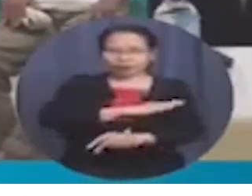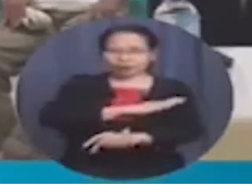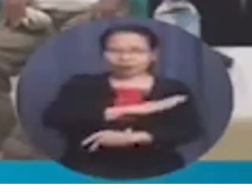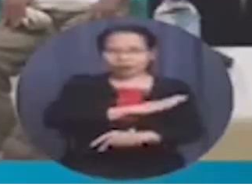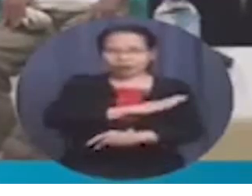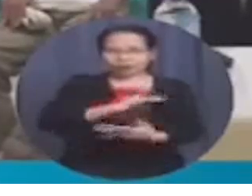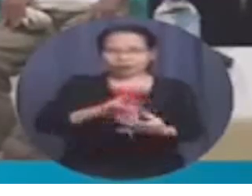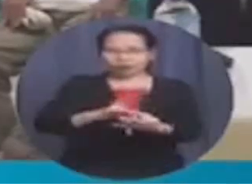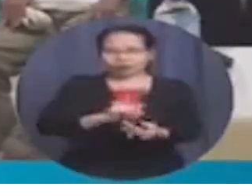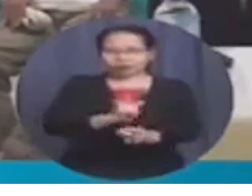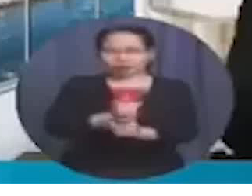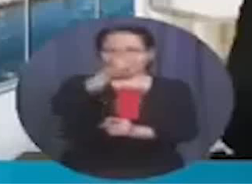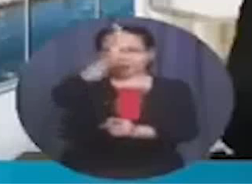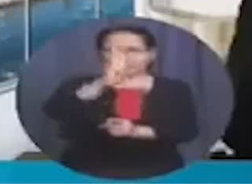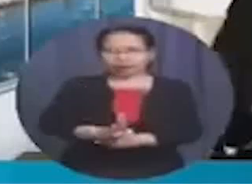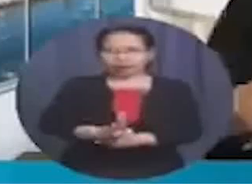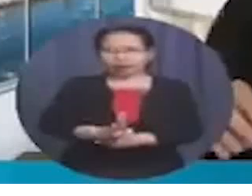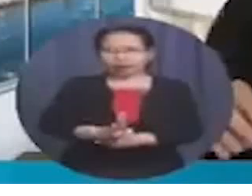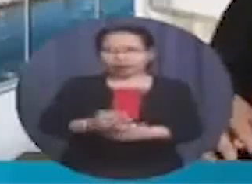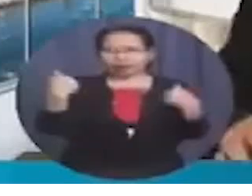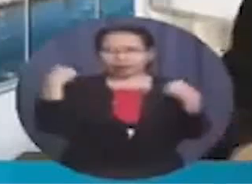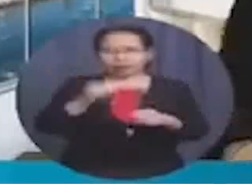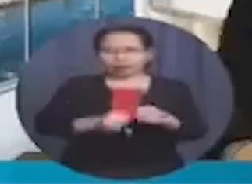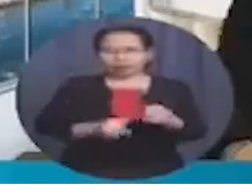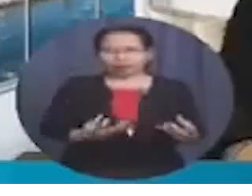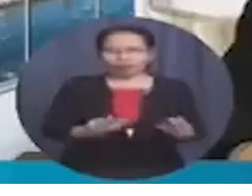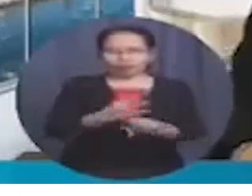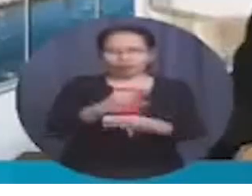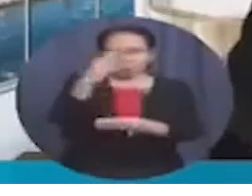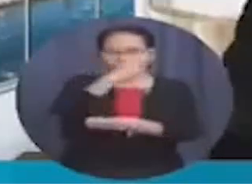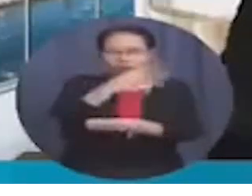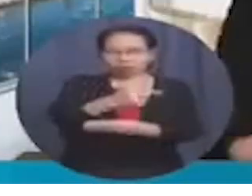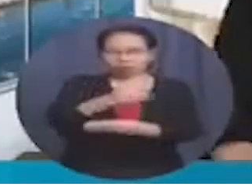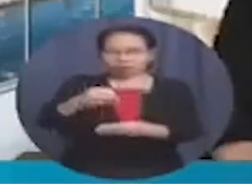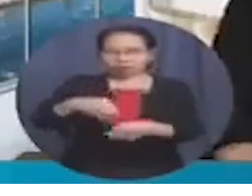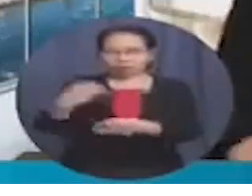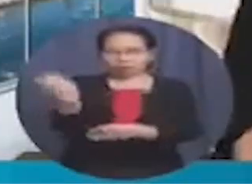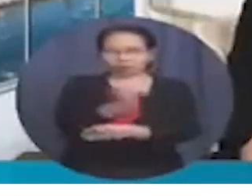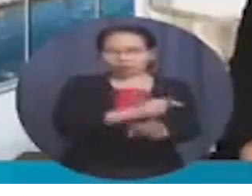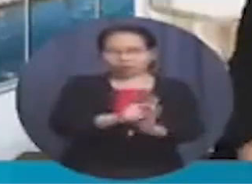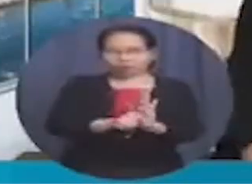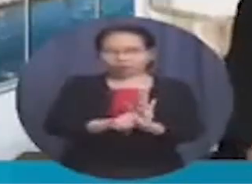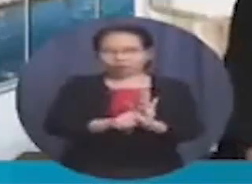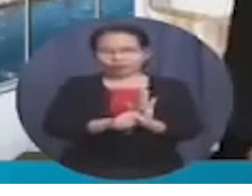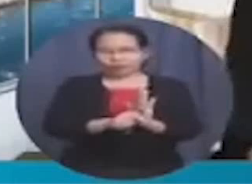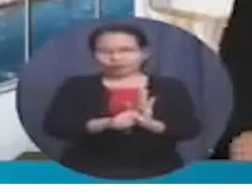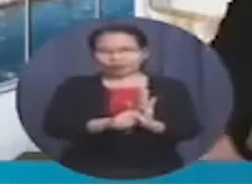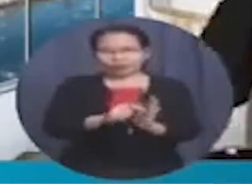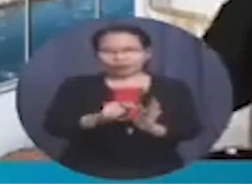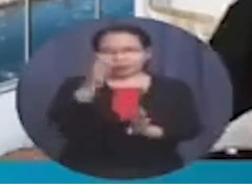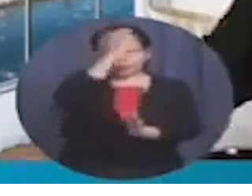attributes of the true God. There are so many invented gods in our dispensation.